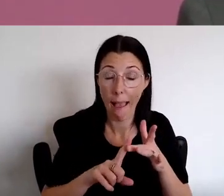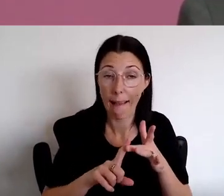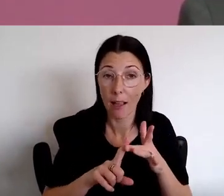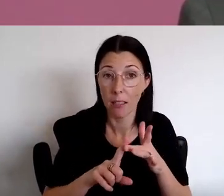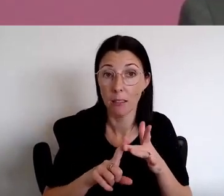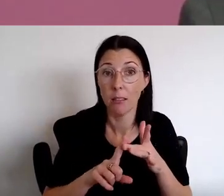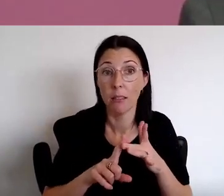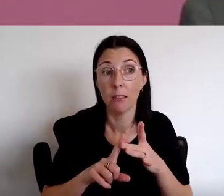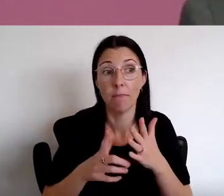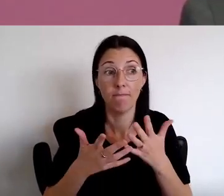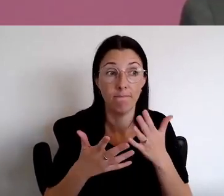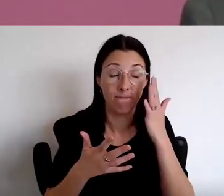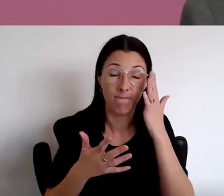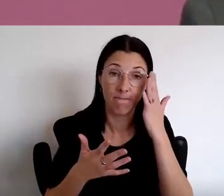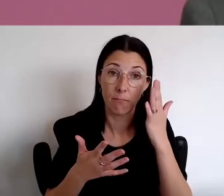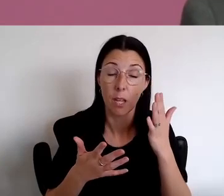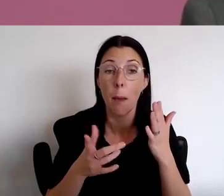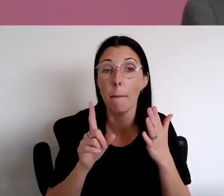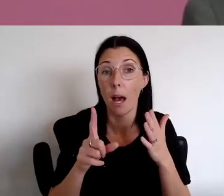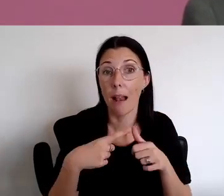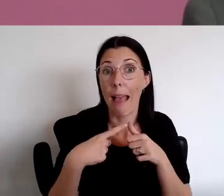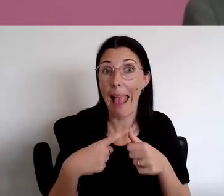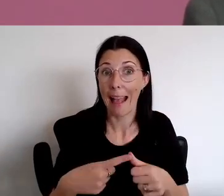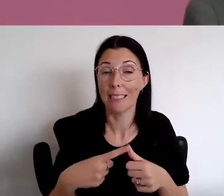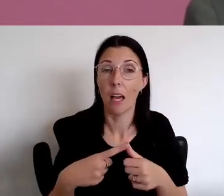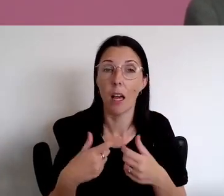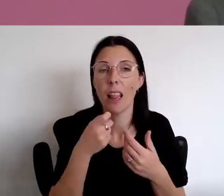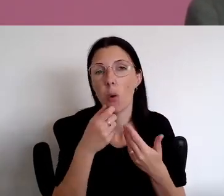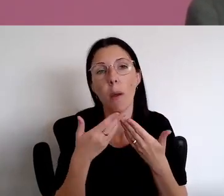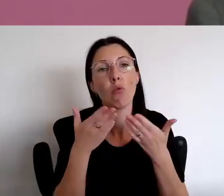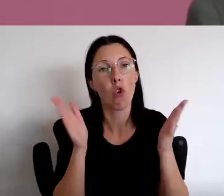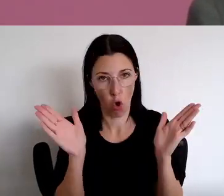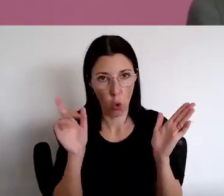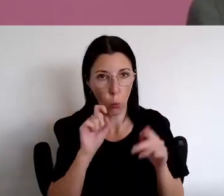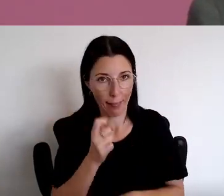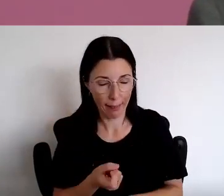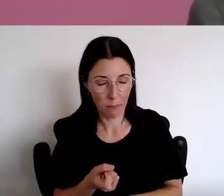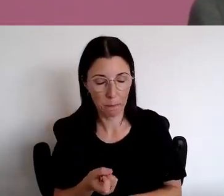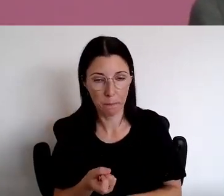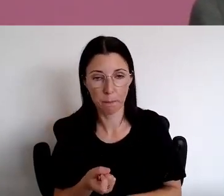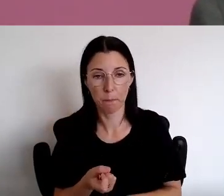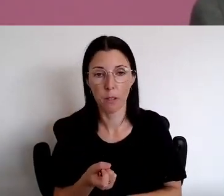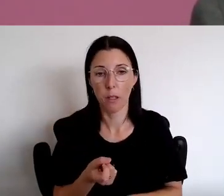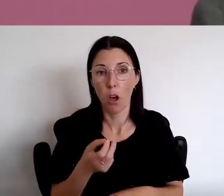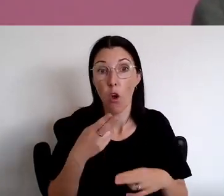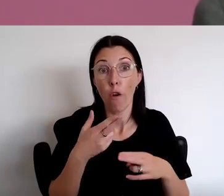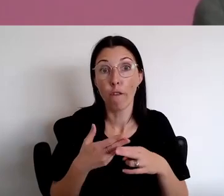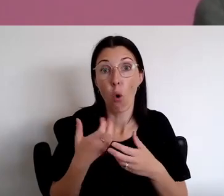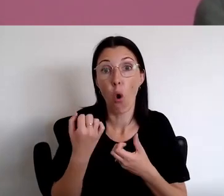IBAC. But I guess I'd answer it more broadly by saying that for corruption